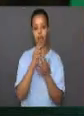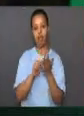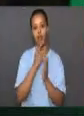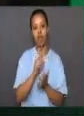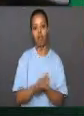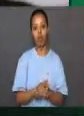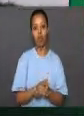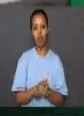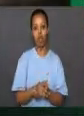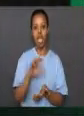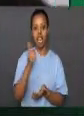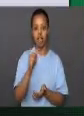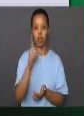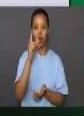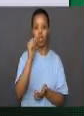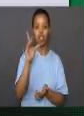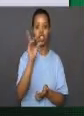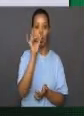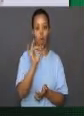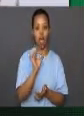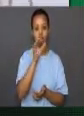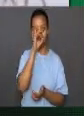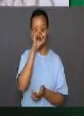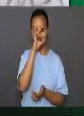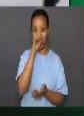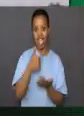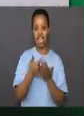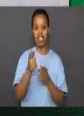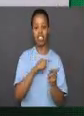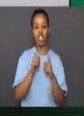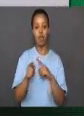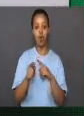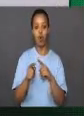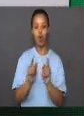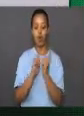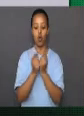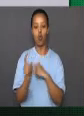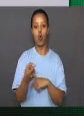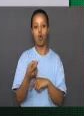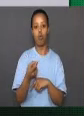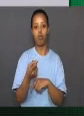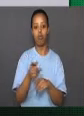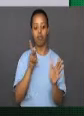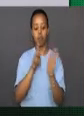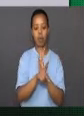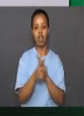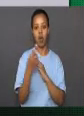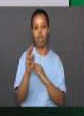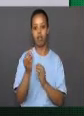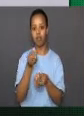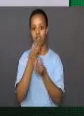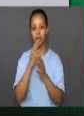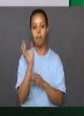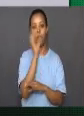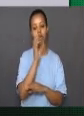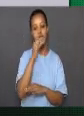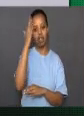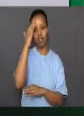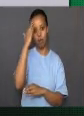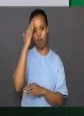Wolves are another example of animals that hunt together. Wolves will